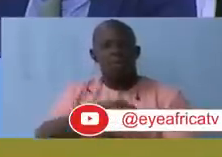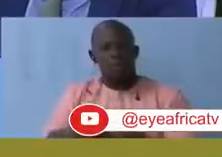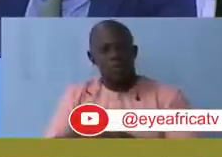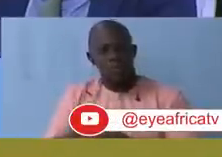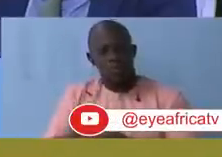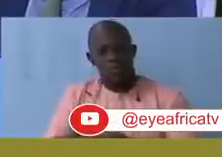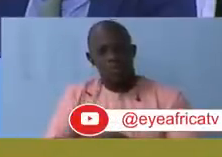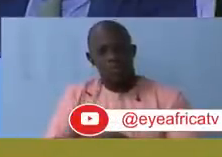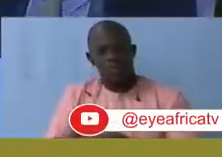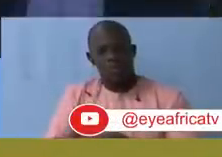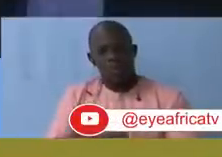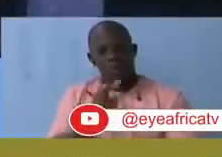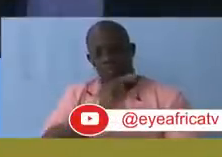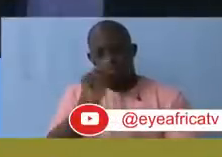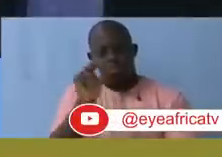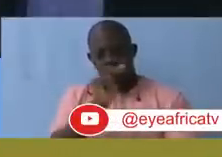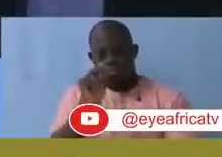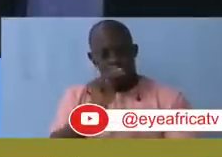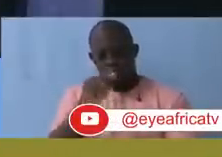No.